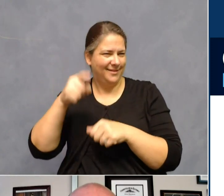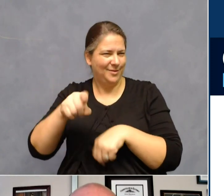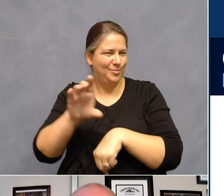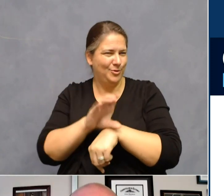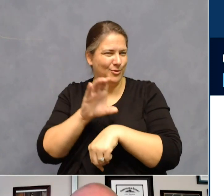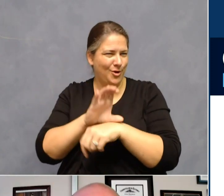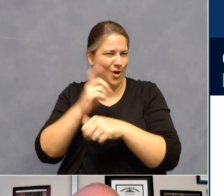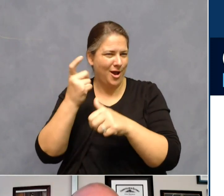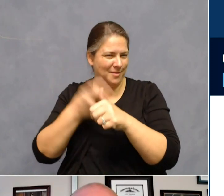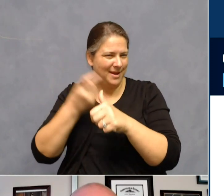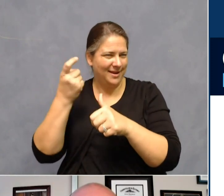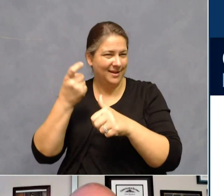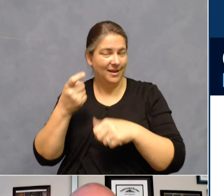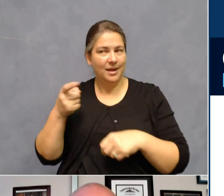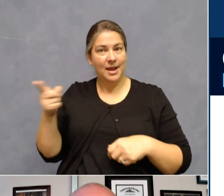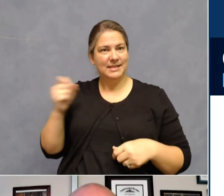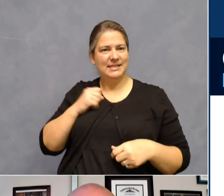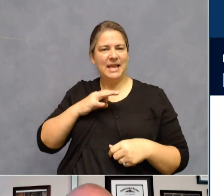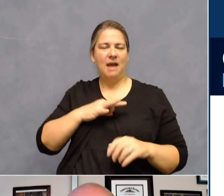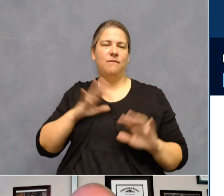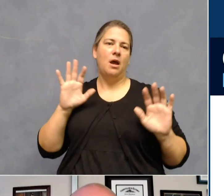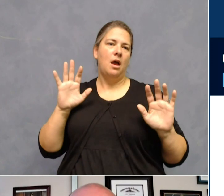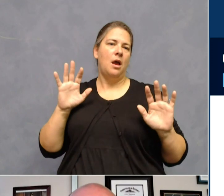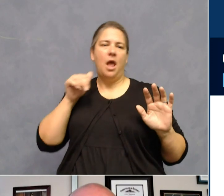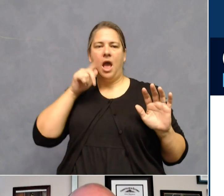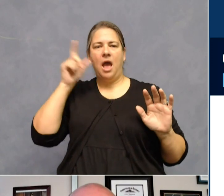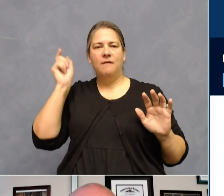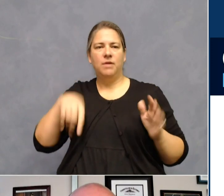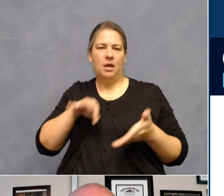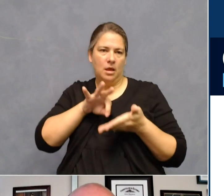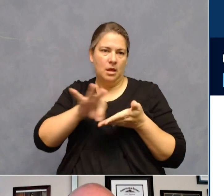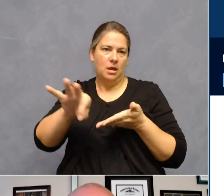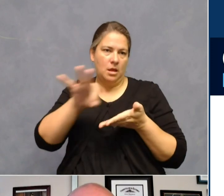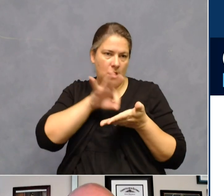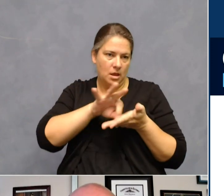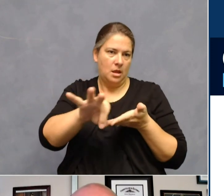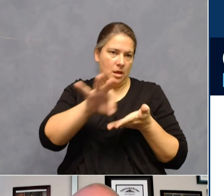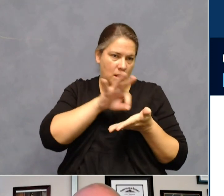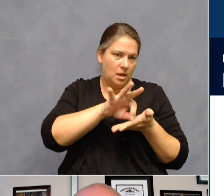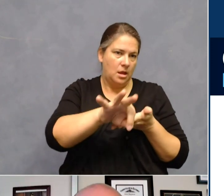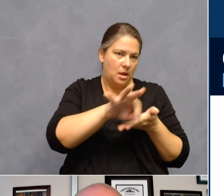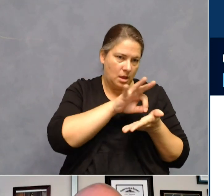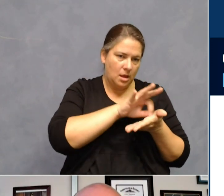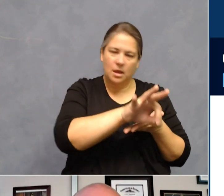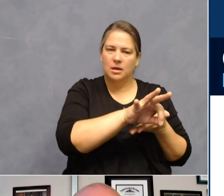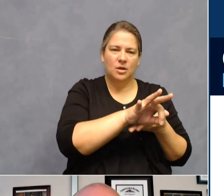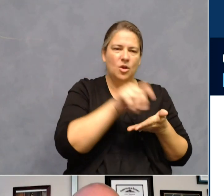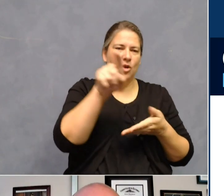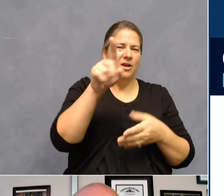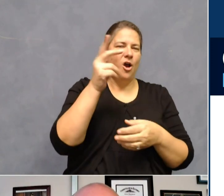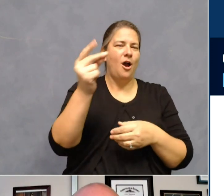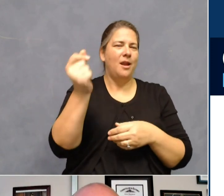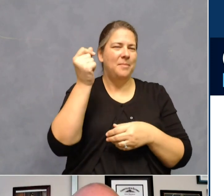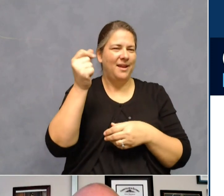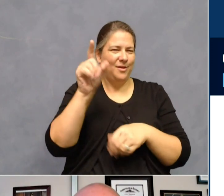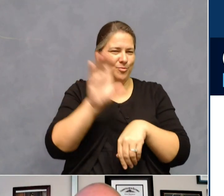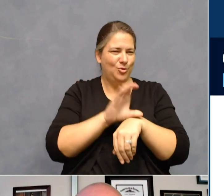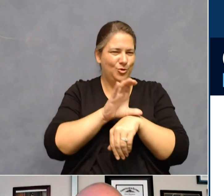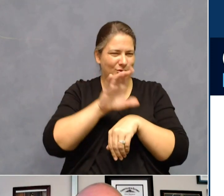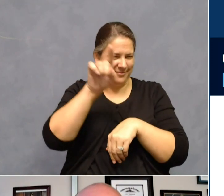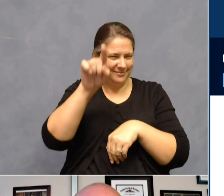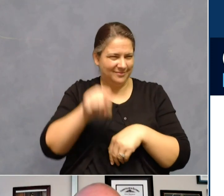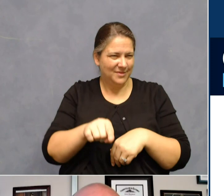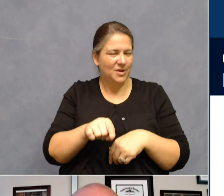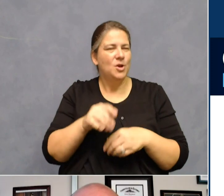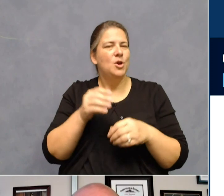safe. 2, it's a more stable data stream. I hope I showed that on that previous graph. It's more consistent, more reliable. It's more likely